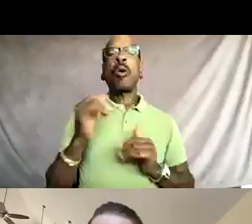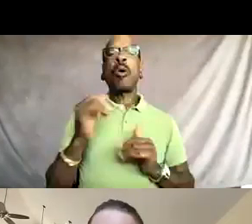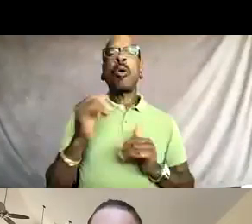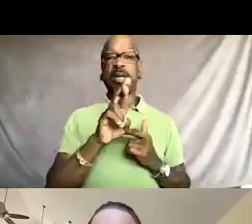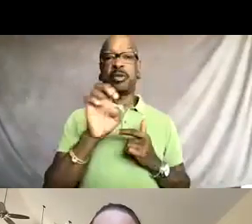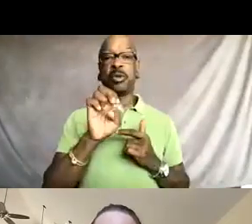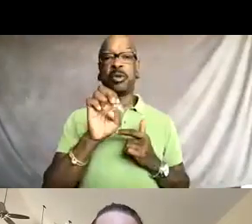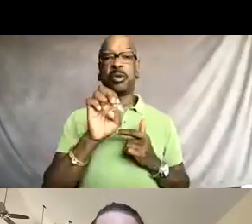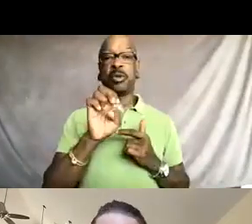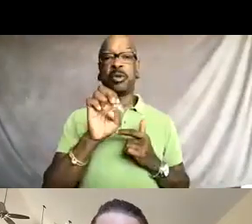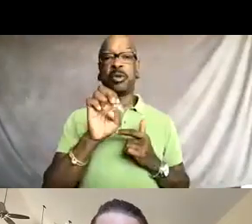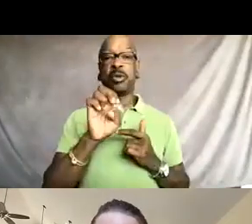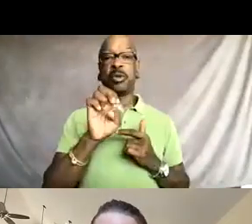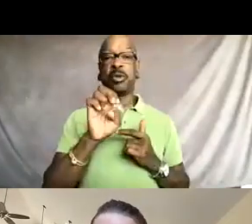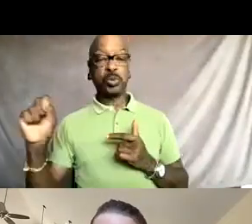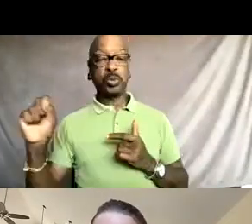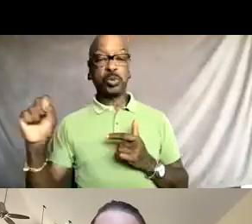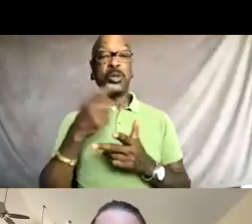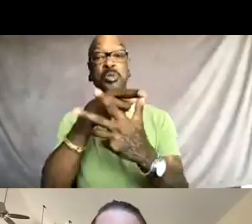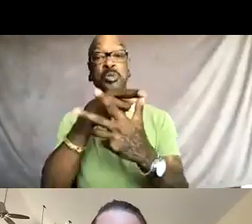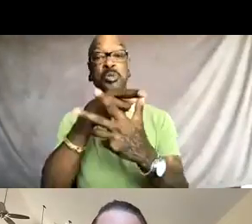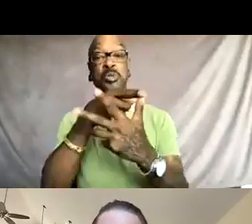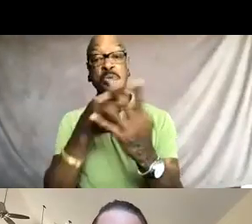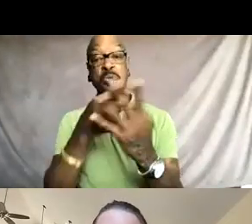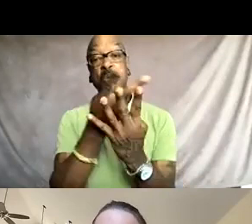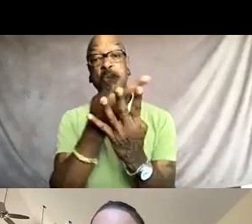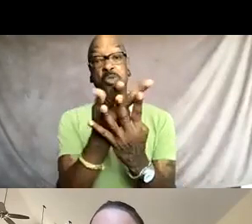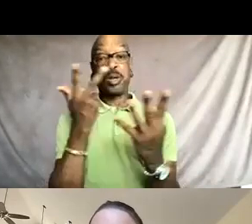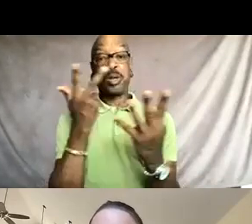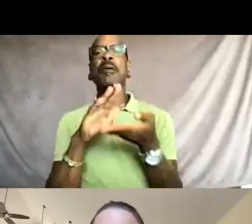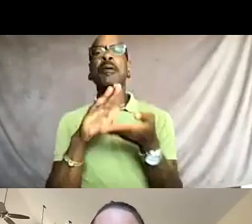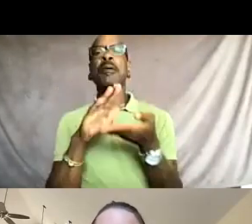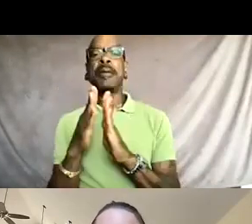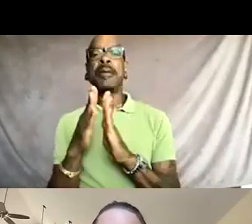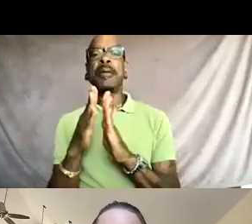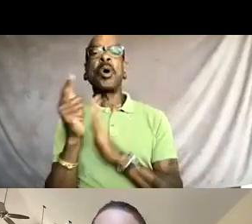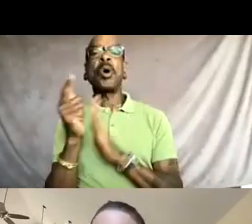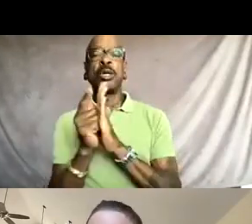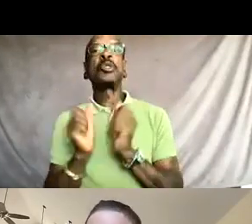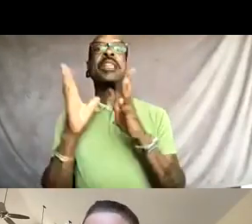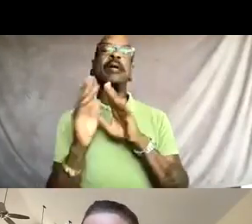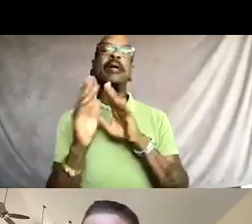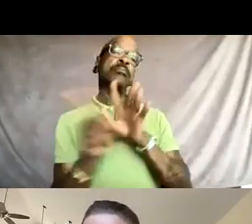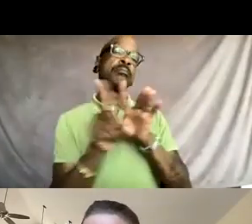or 3 of them now, are becoming lawyers without going to law school, which is something you can do in California and a few other